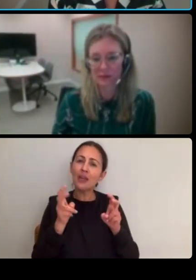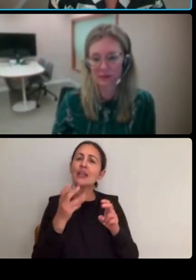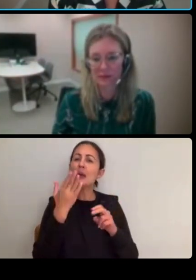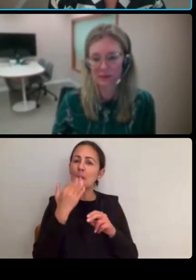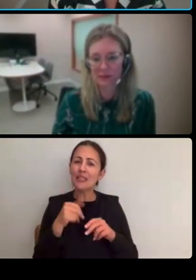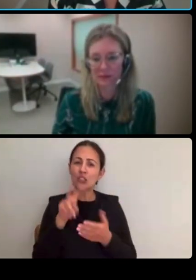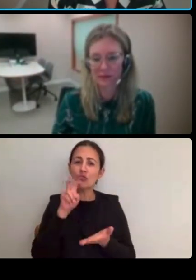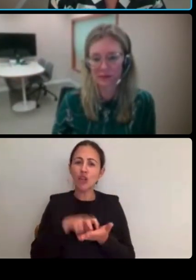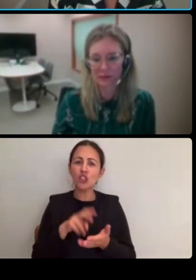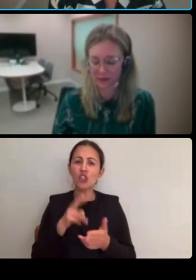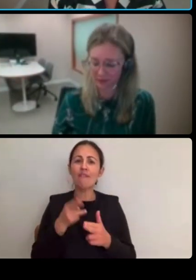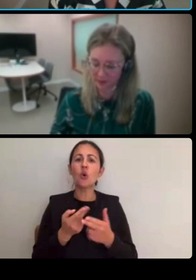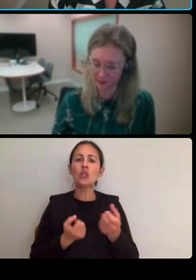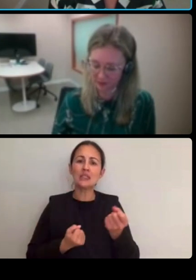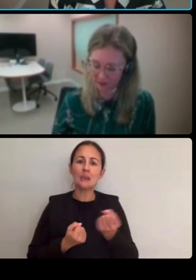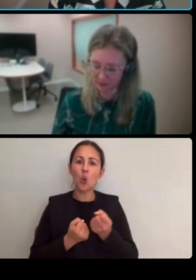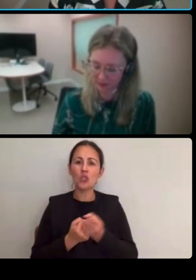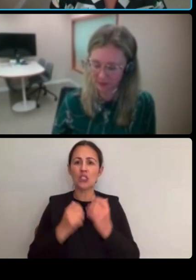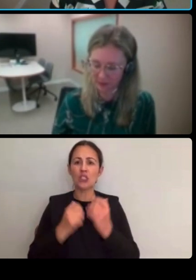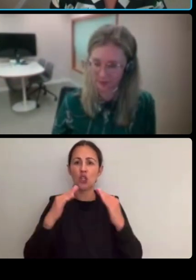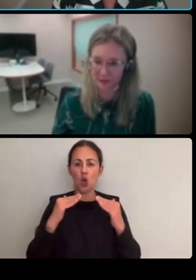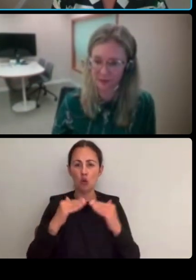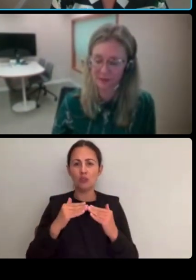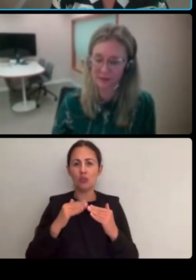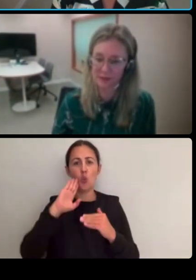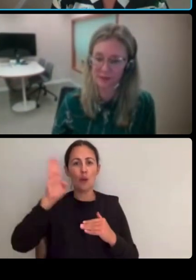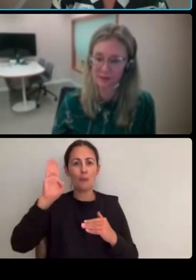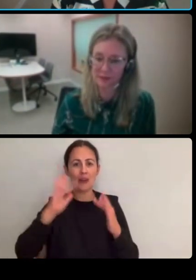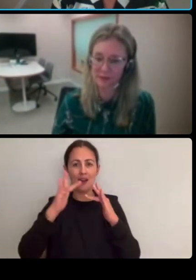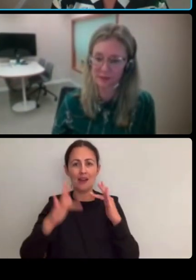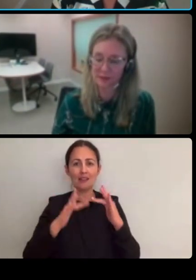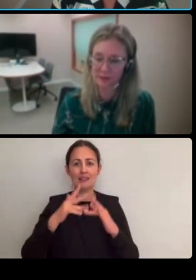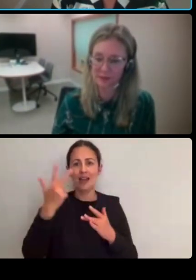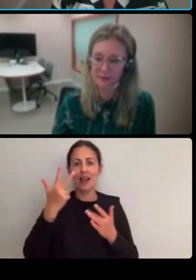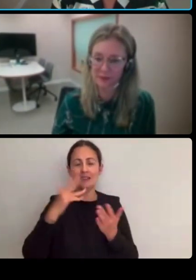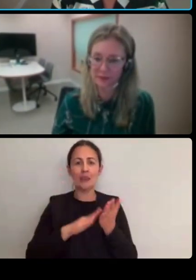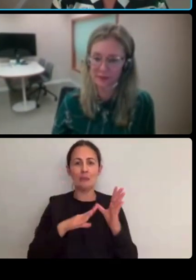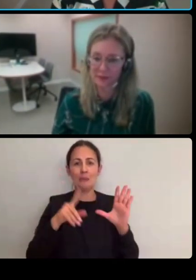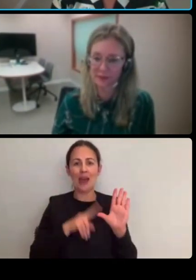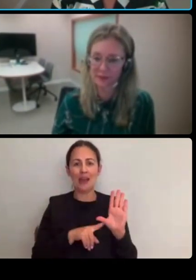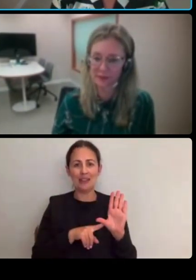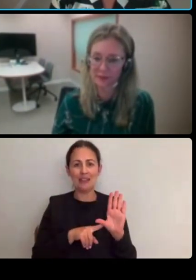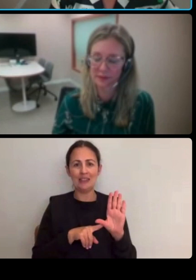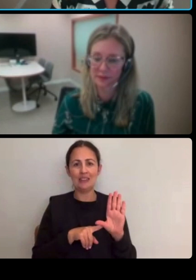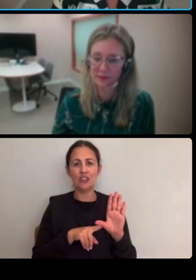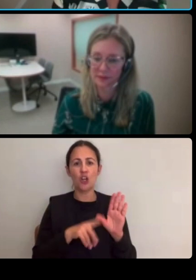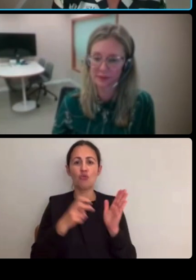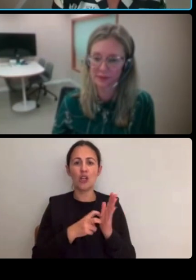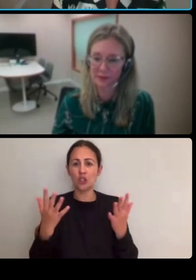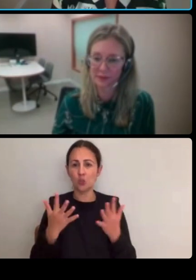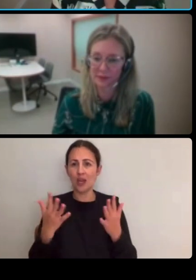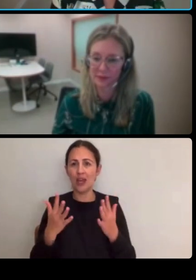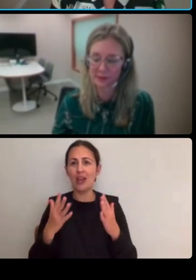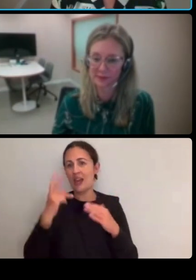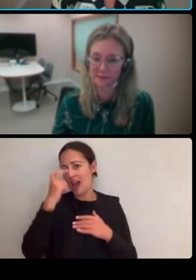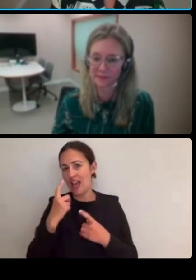Home specific webinar, which will be on the 18th of May. So you can register at the Aged Care Engagement